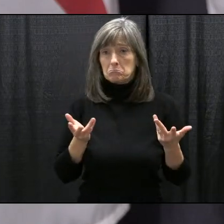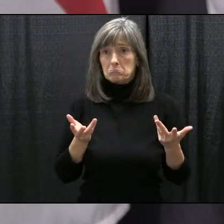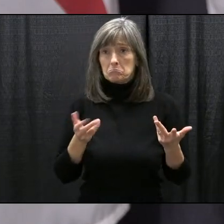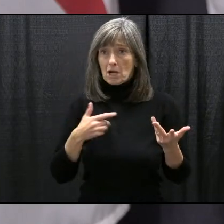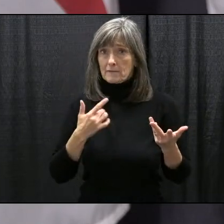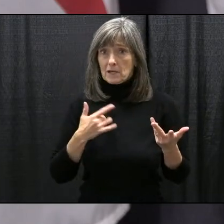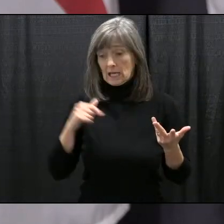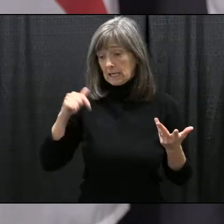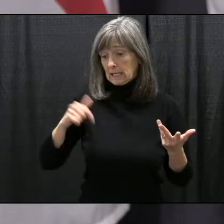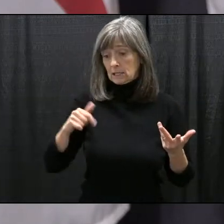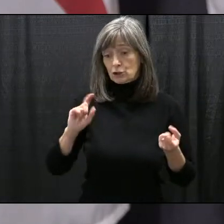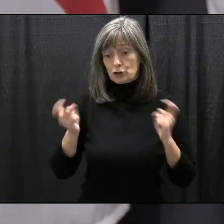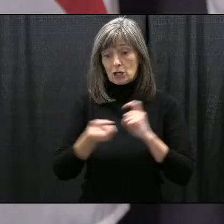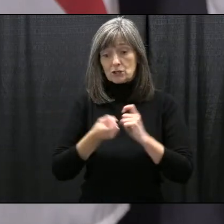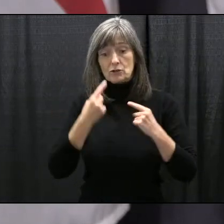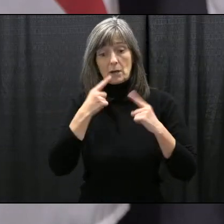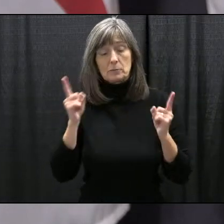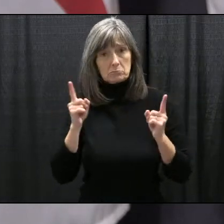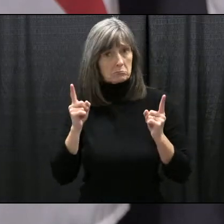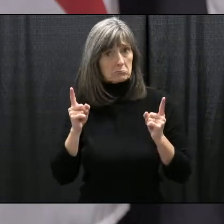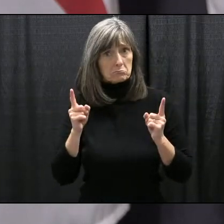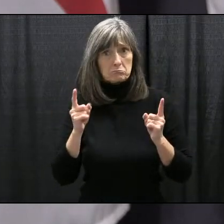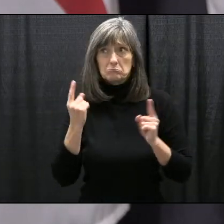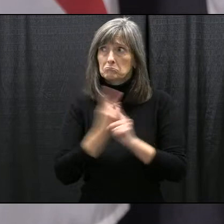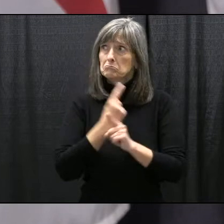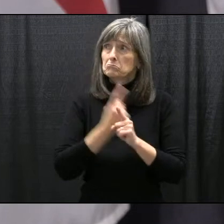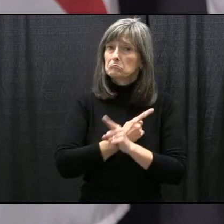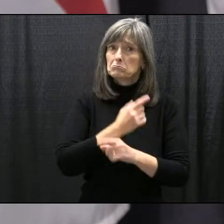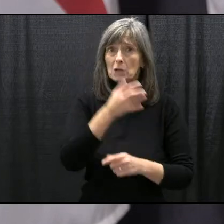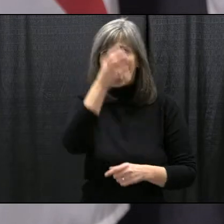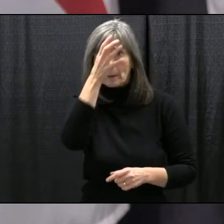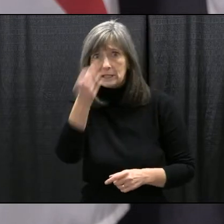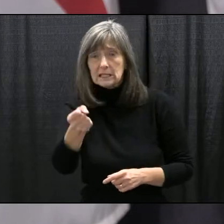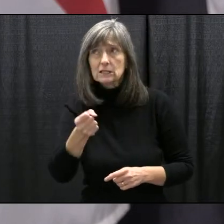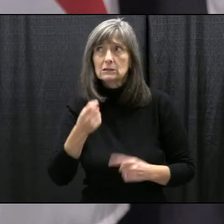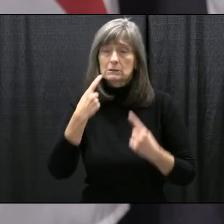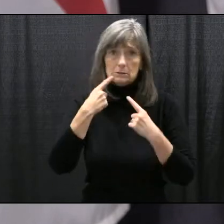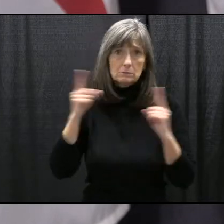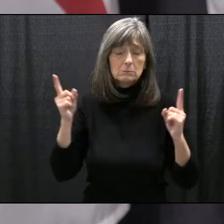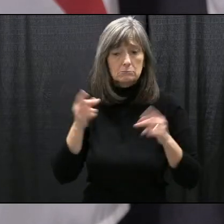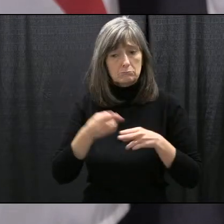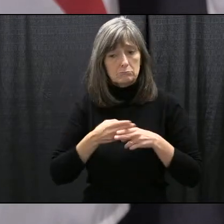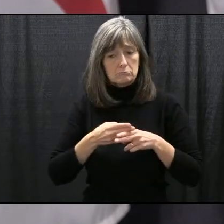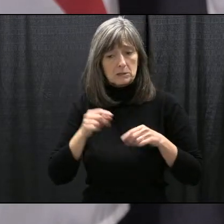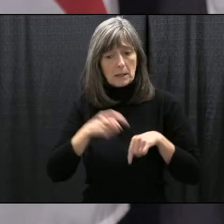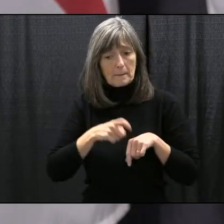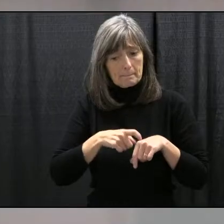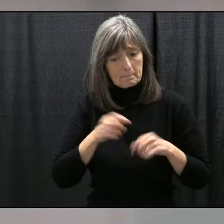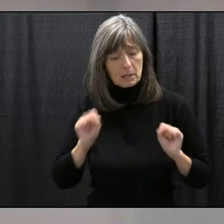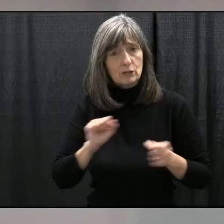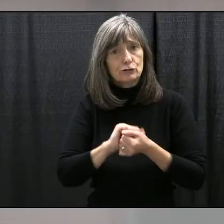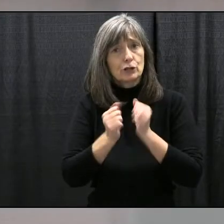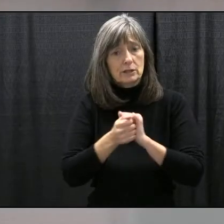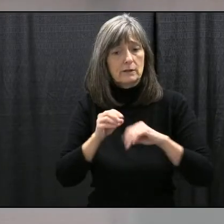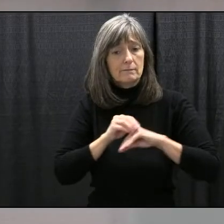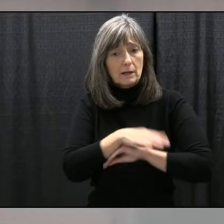than practical, implementable, realistic, and achievable in the short term.